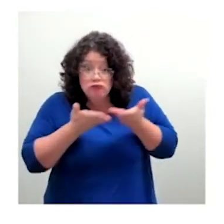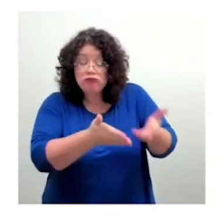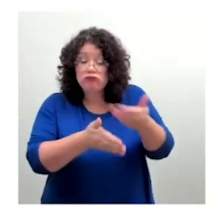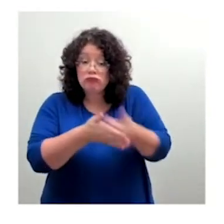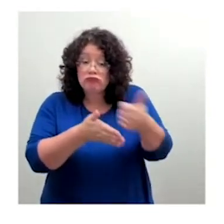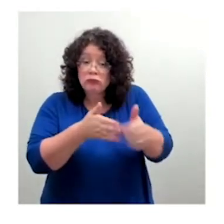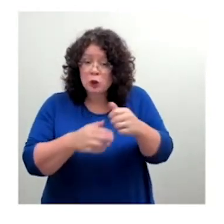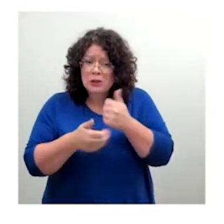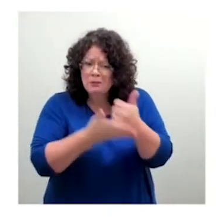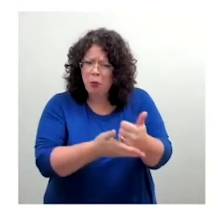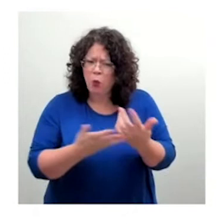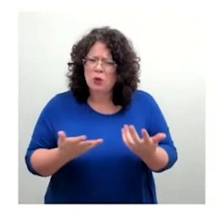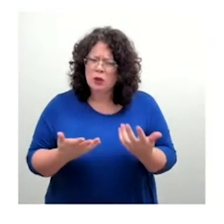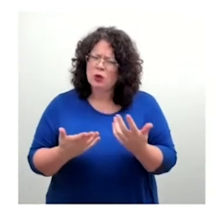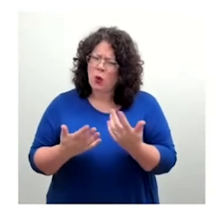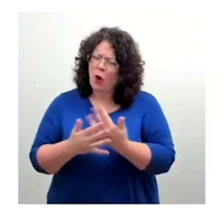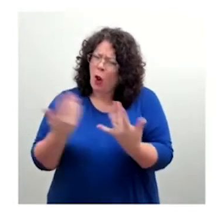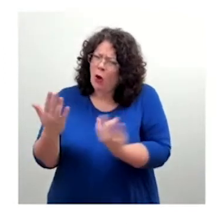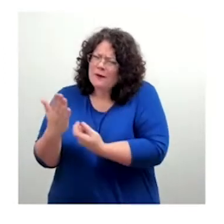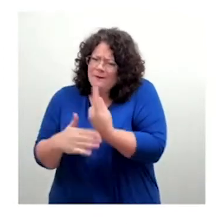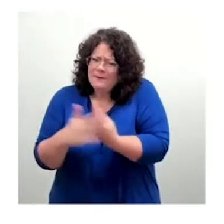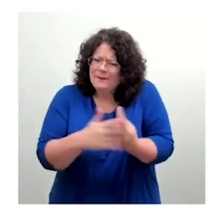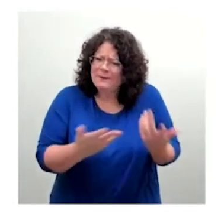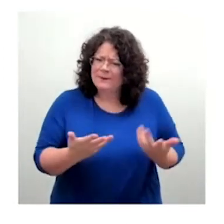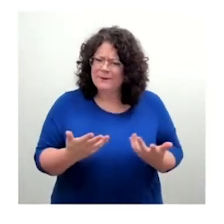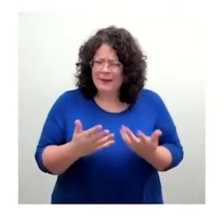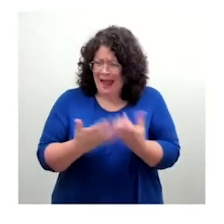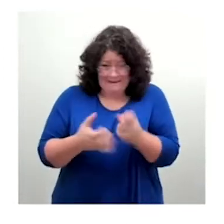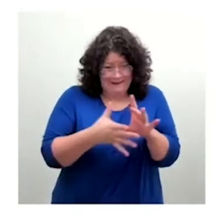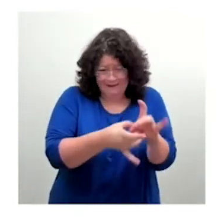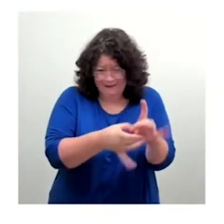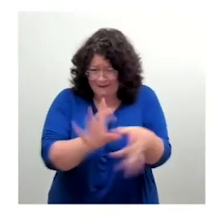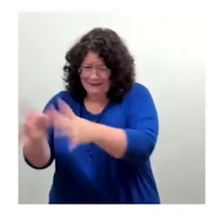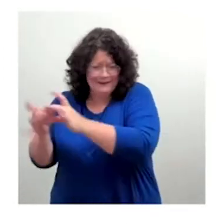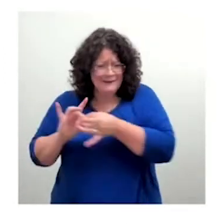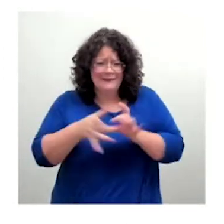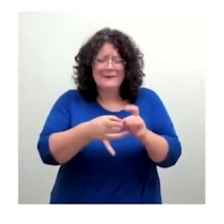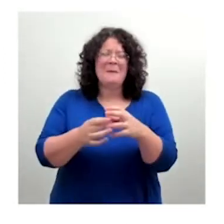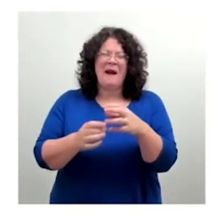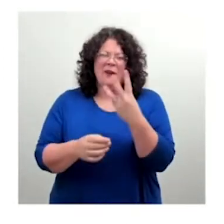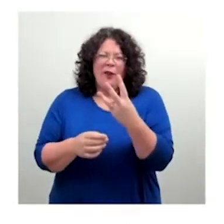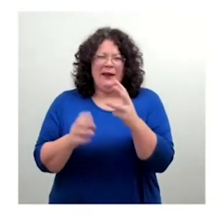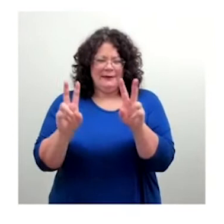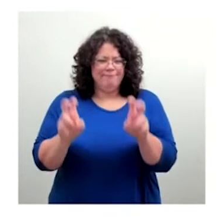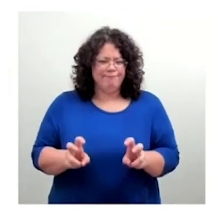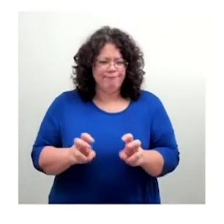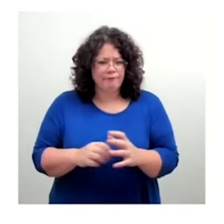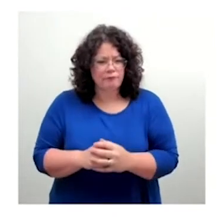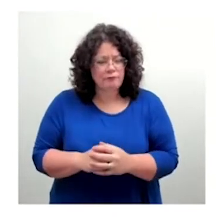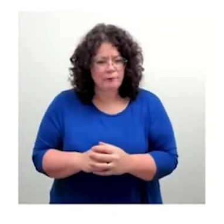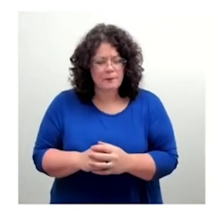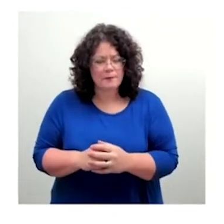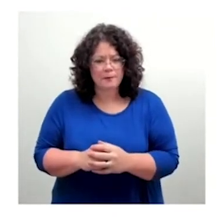through our policy development. I suppose the other thing to kind of make clear on the call is that our